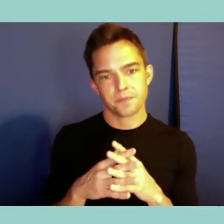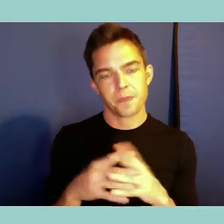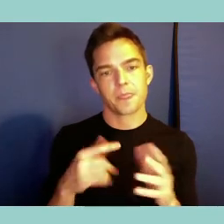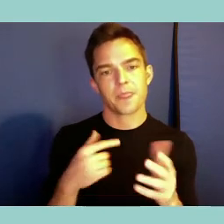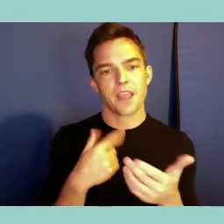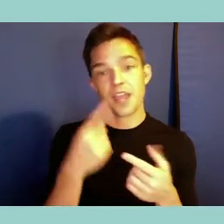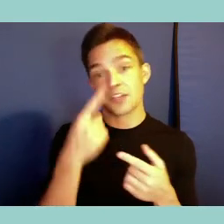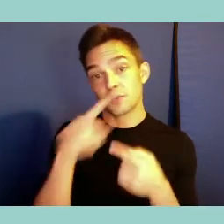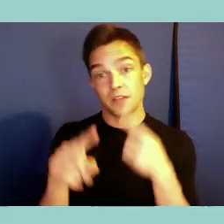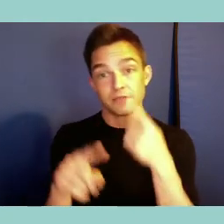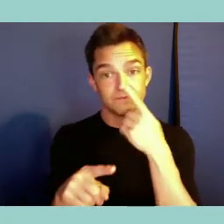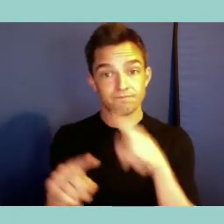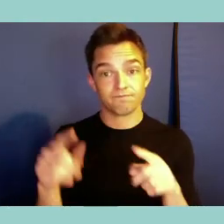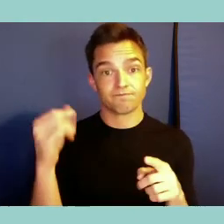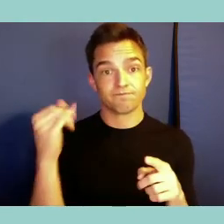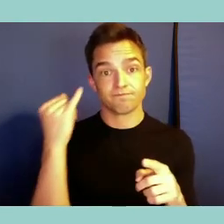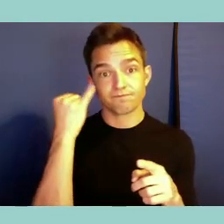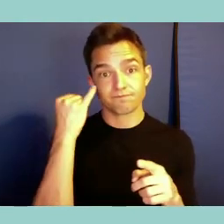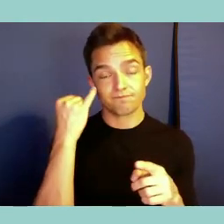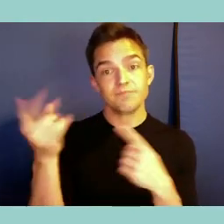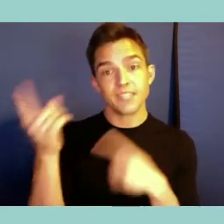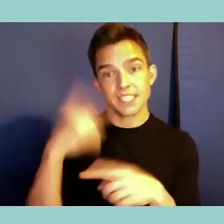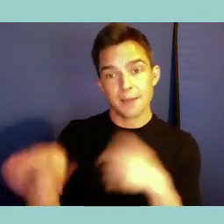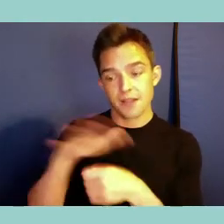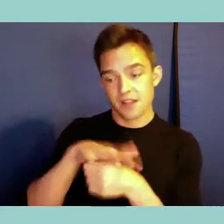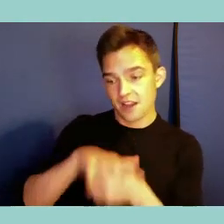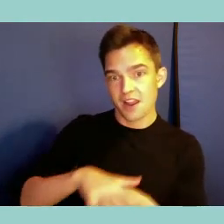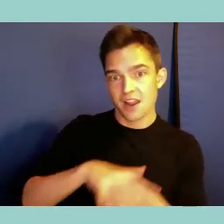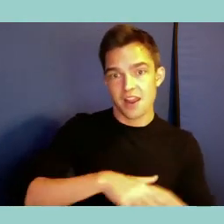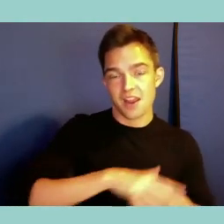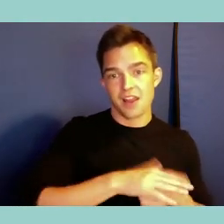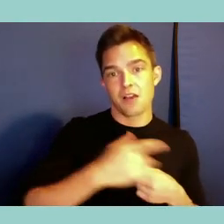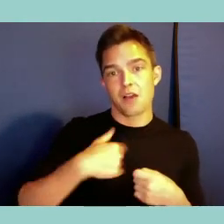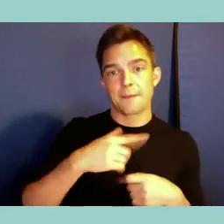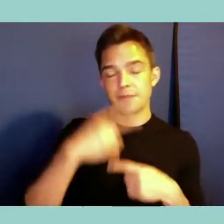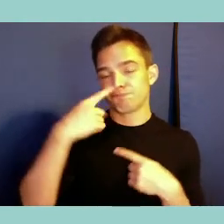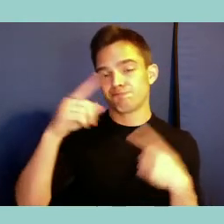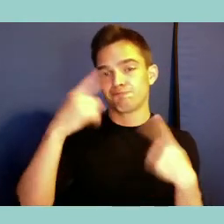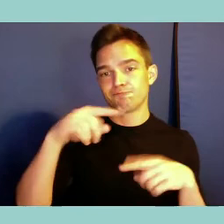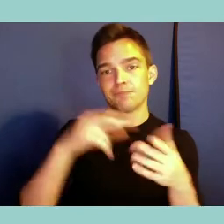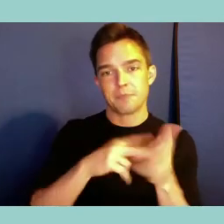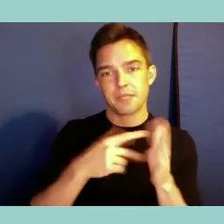So I don't mind it coming my way, no.